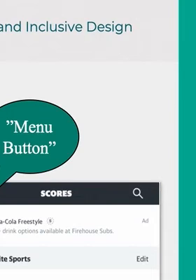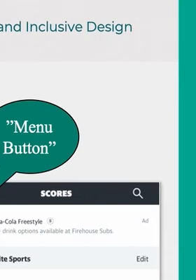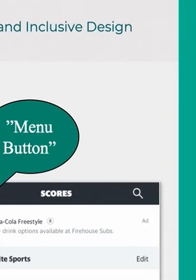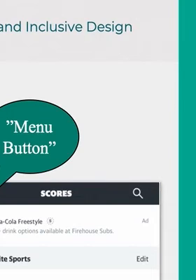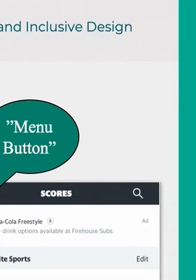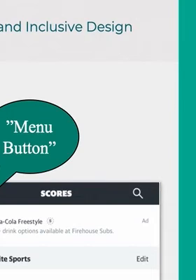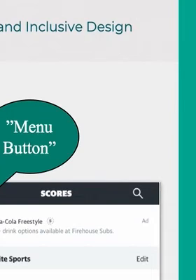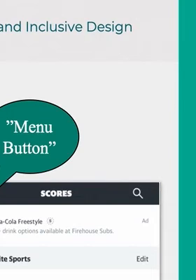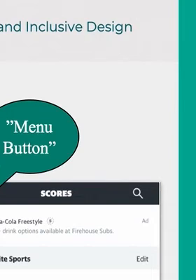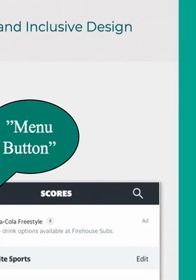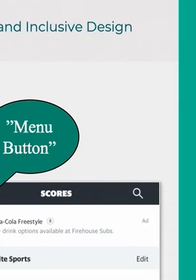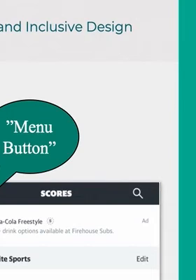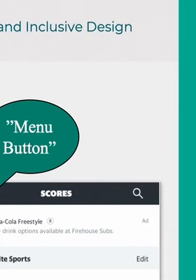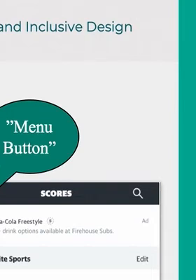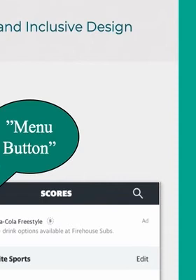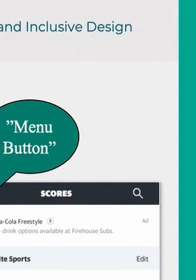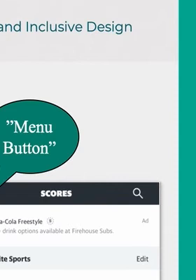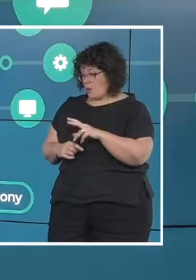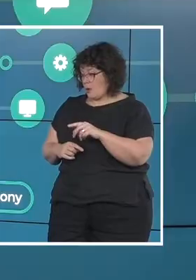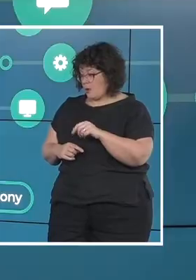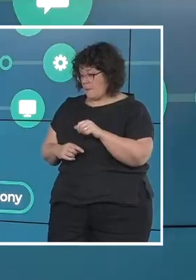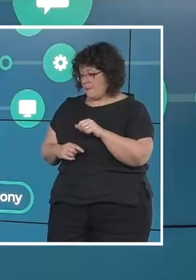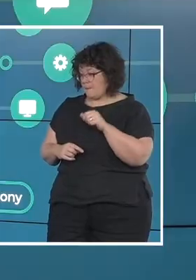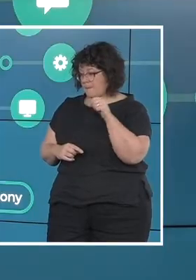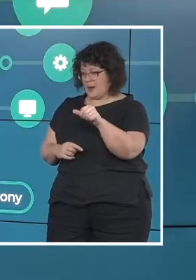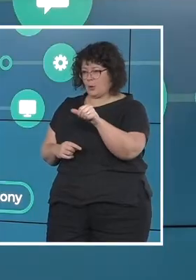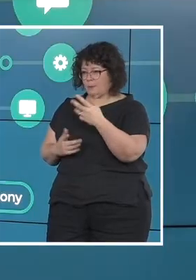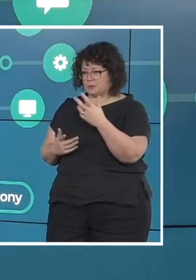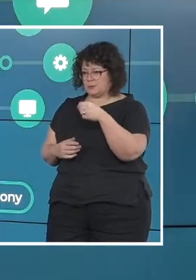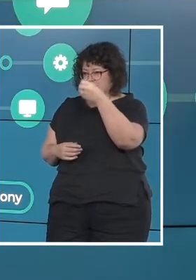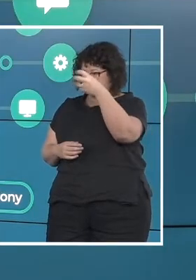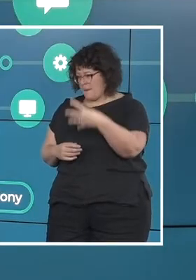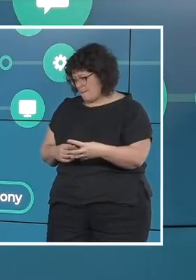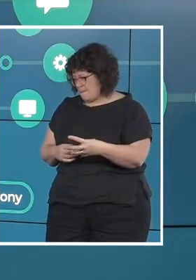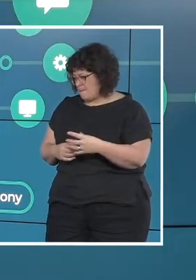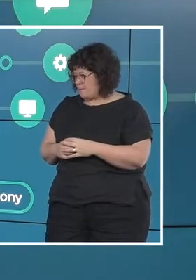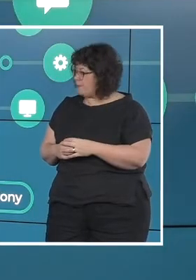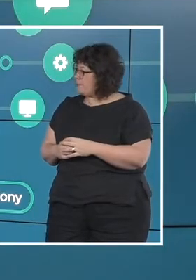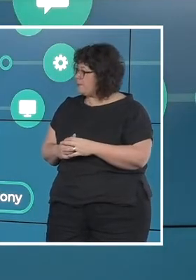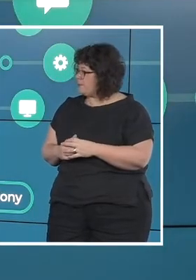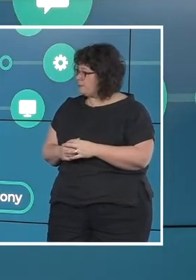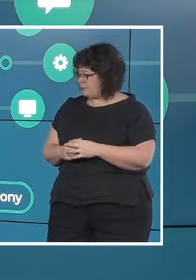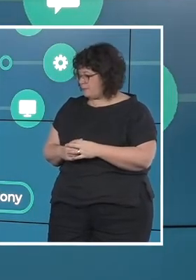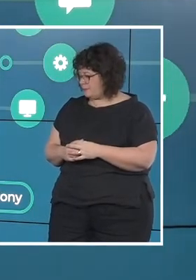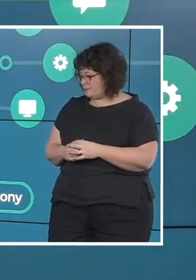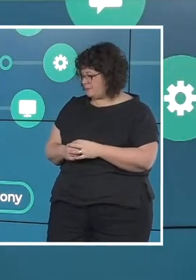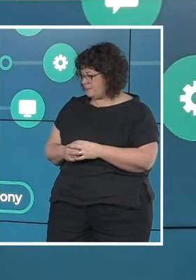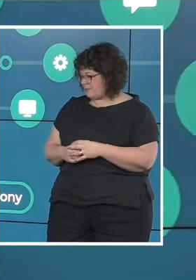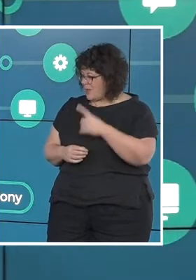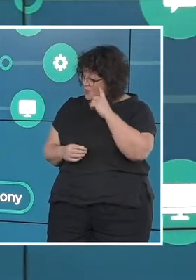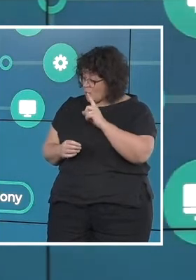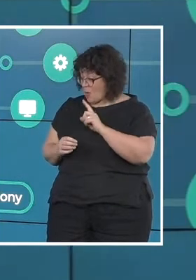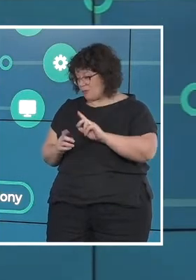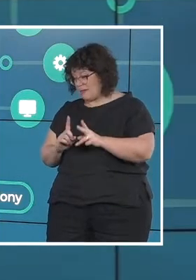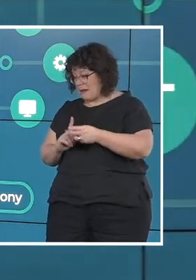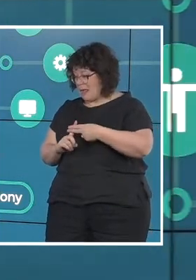funny to label it Burger King button. Pretty funny, right? So you get onto our Yahoo Sports site, you hear Burger King